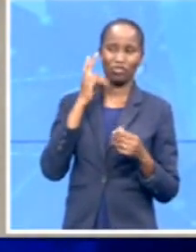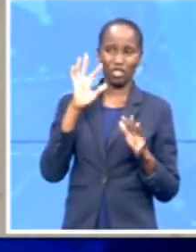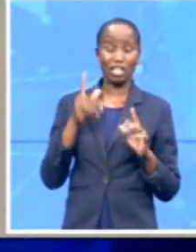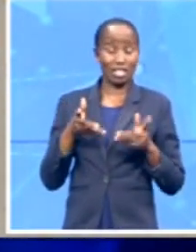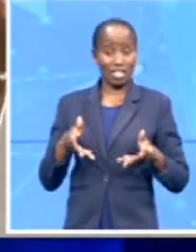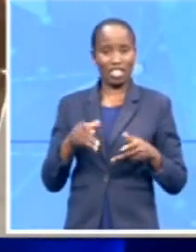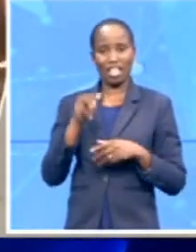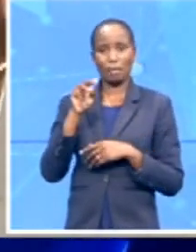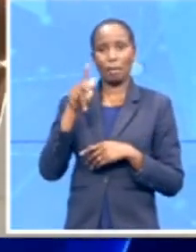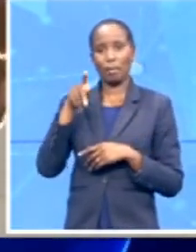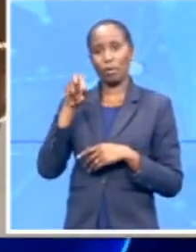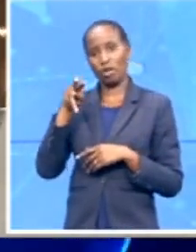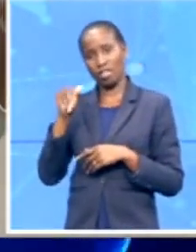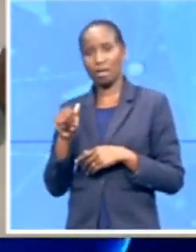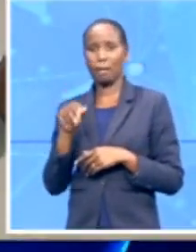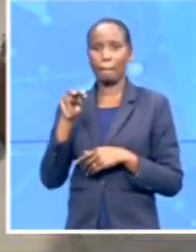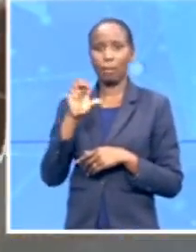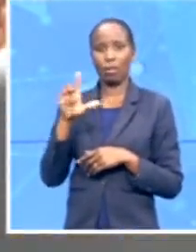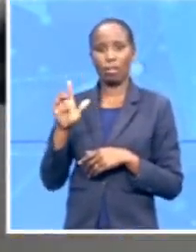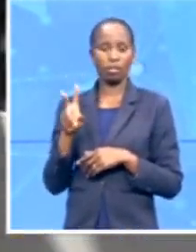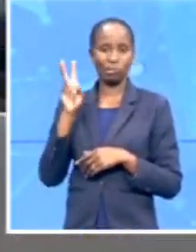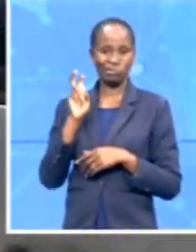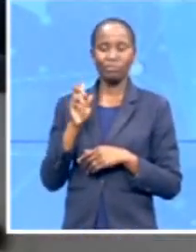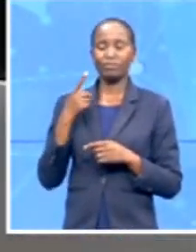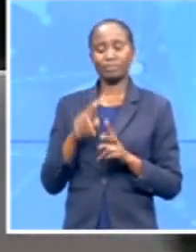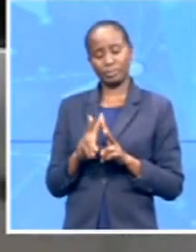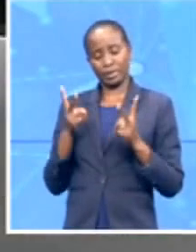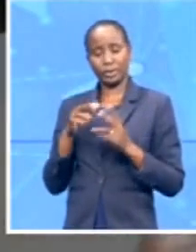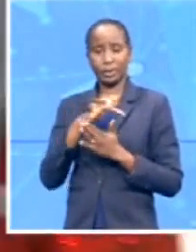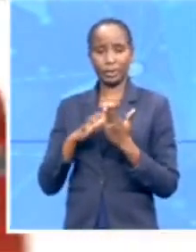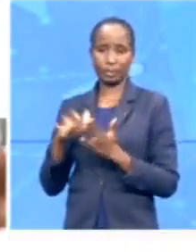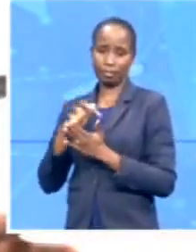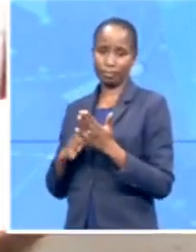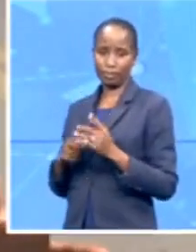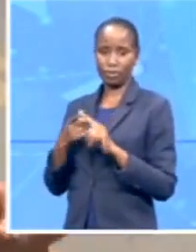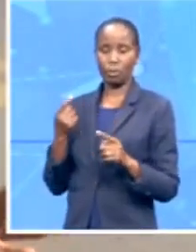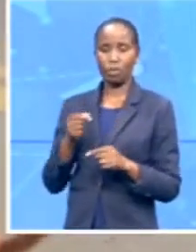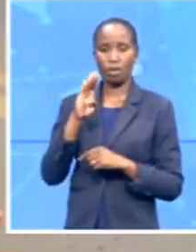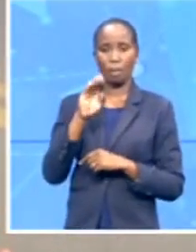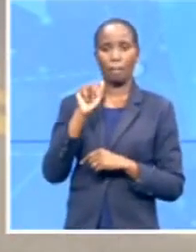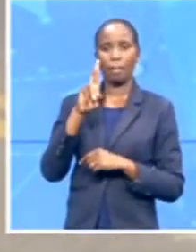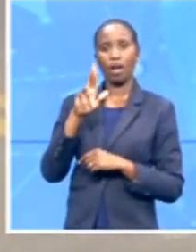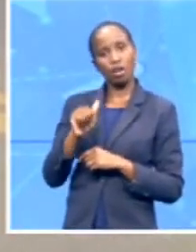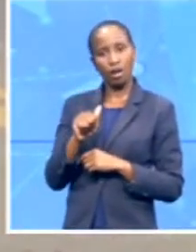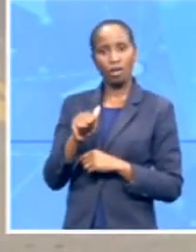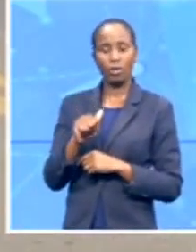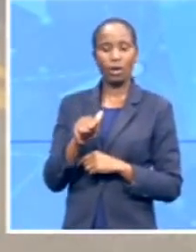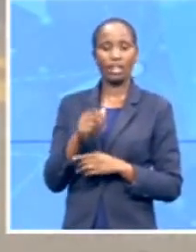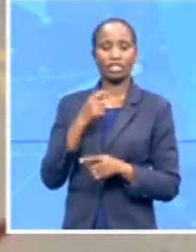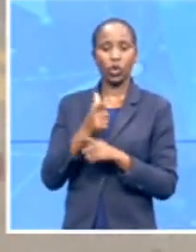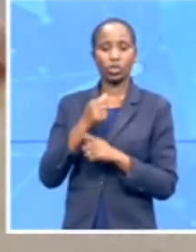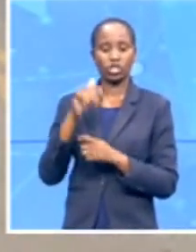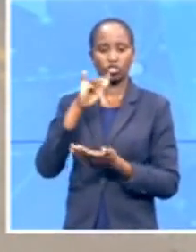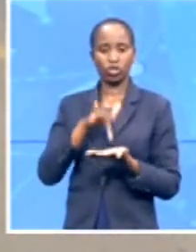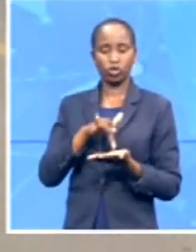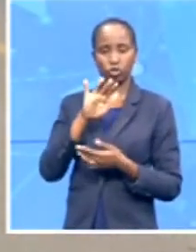sentiment versus at the Bara Taxi rank. At the Bara Taxi rank, we had outright people saying that